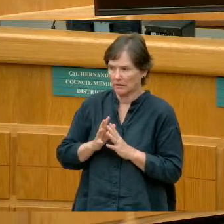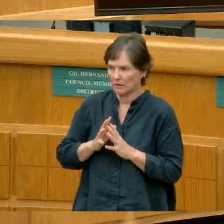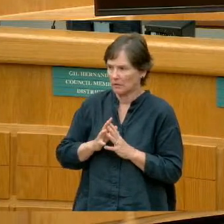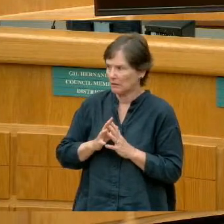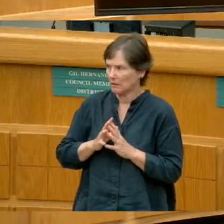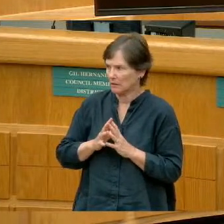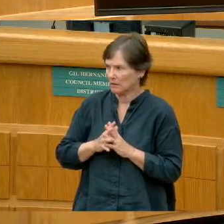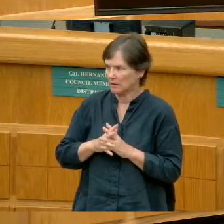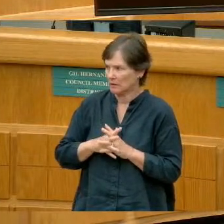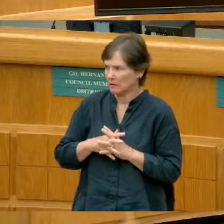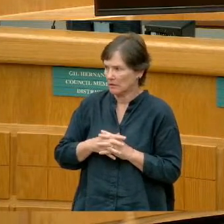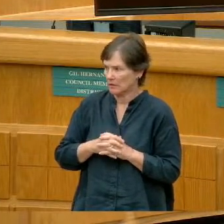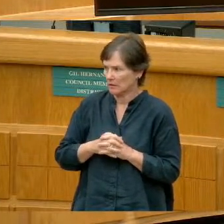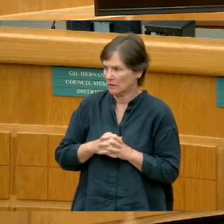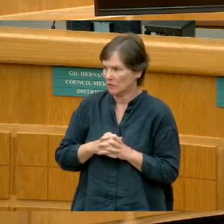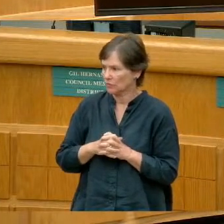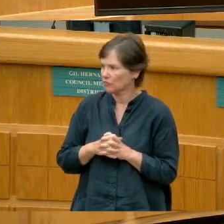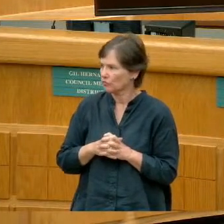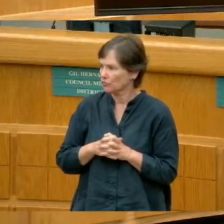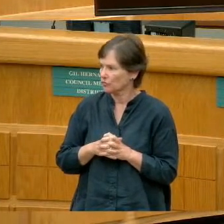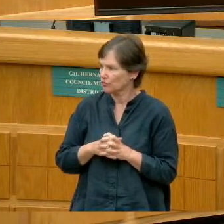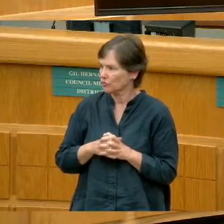This is Peter.